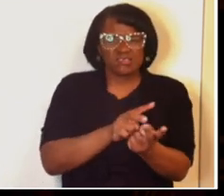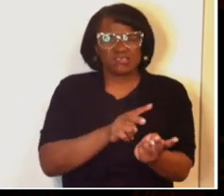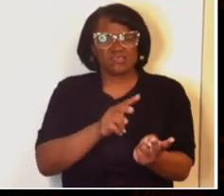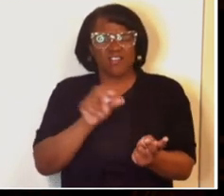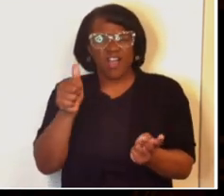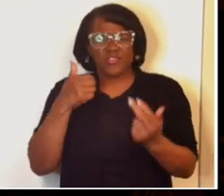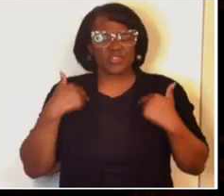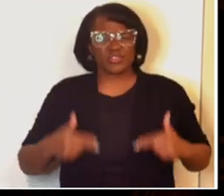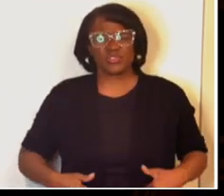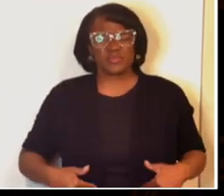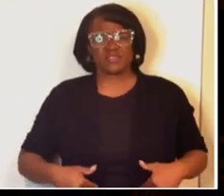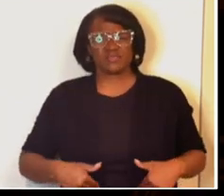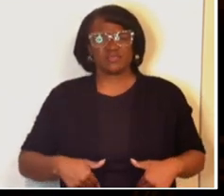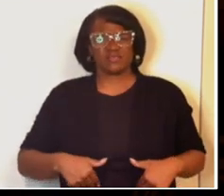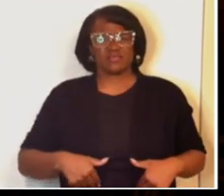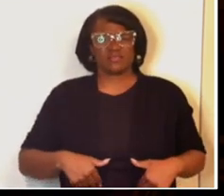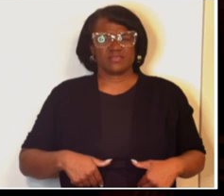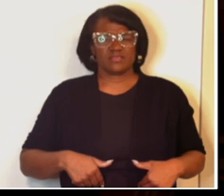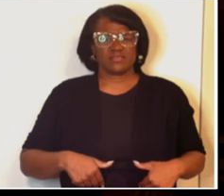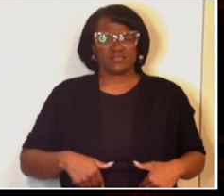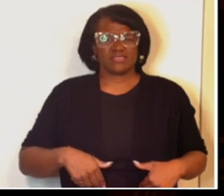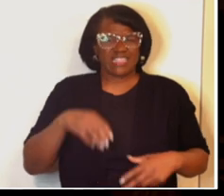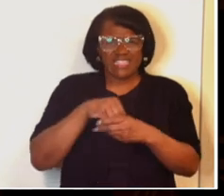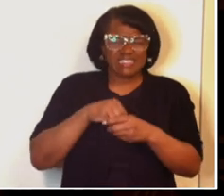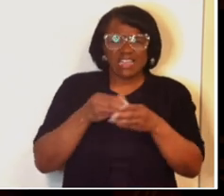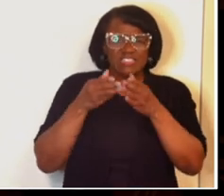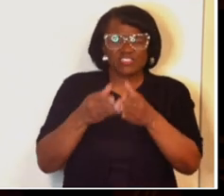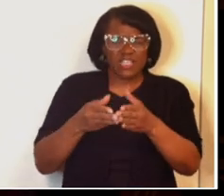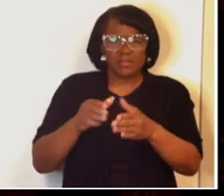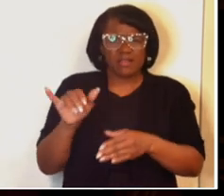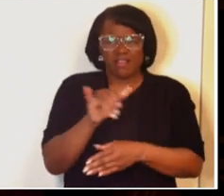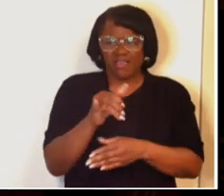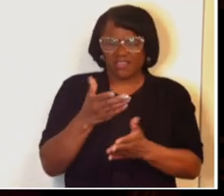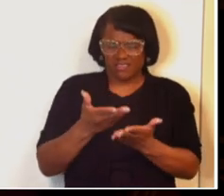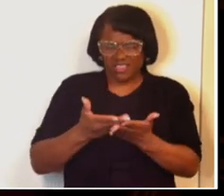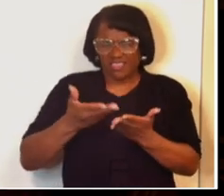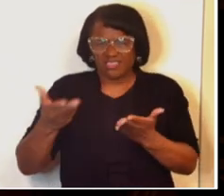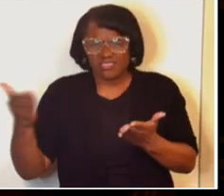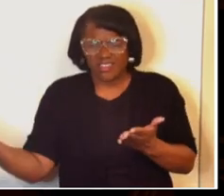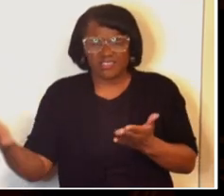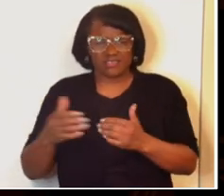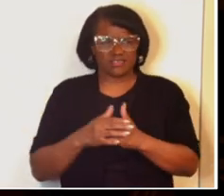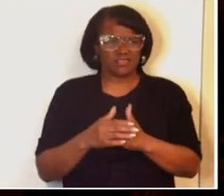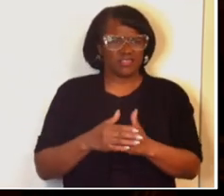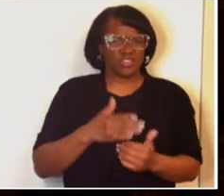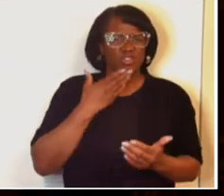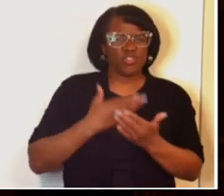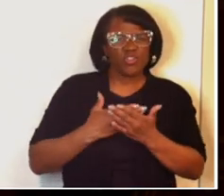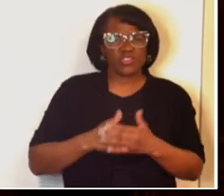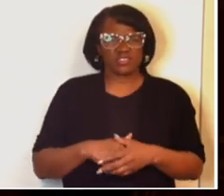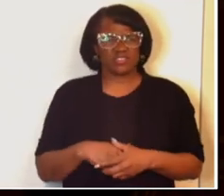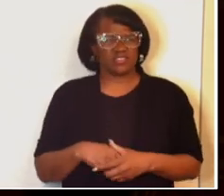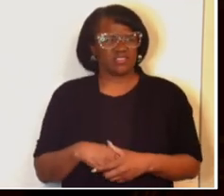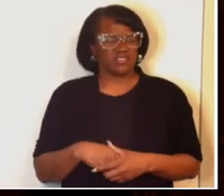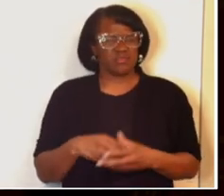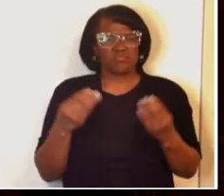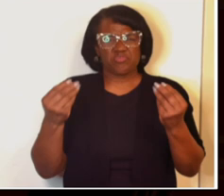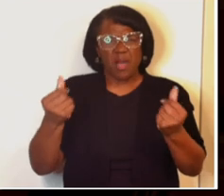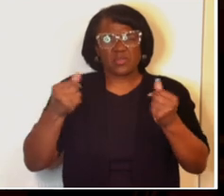as shipment, as cargo, goods, property, trade, to be